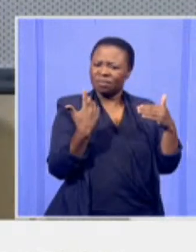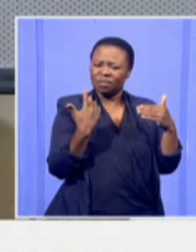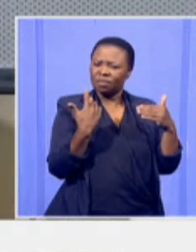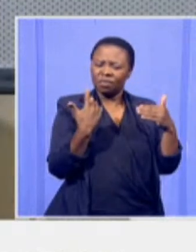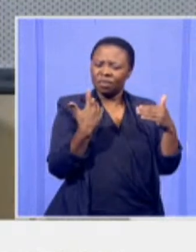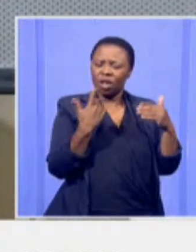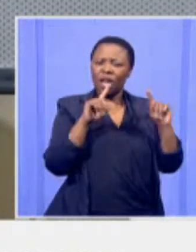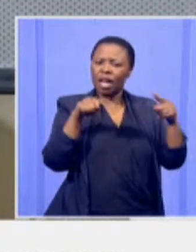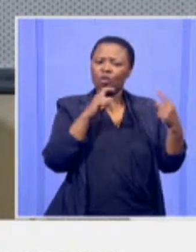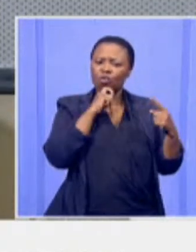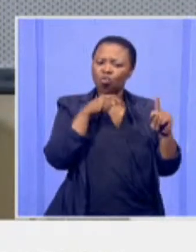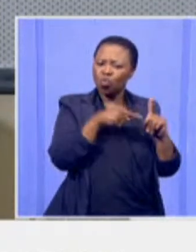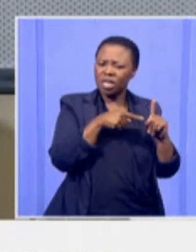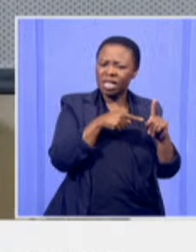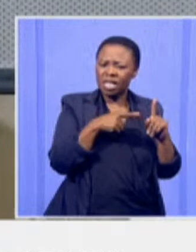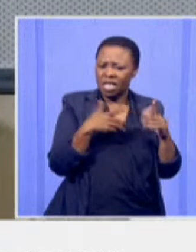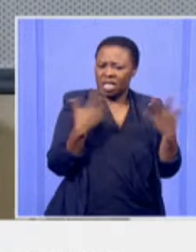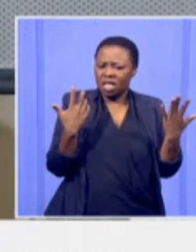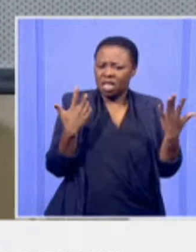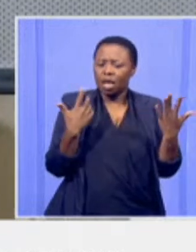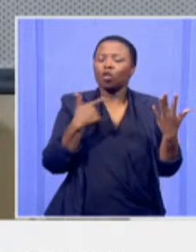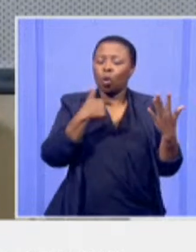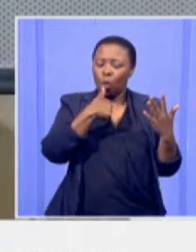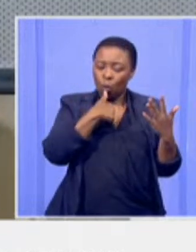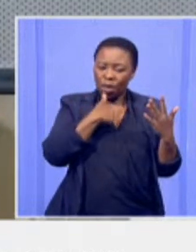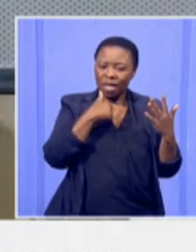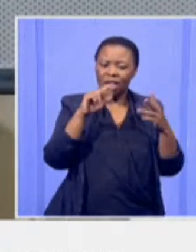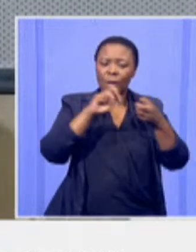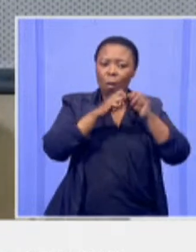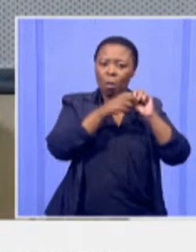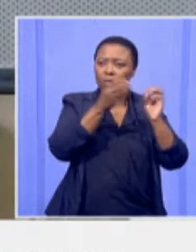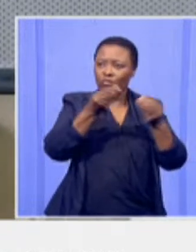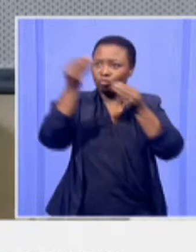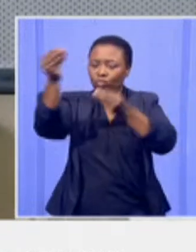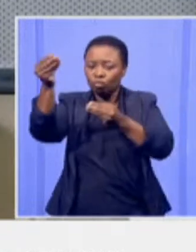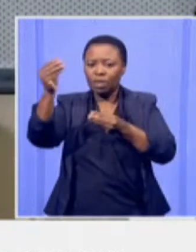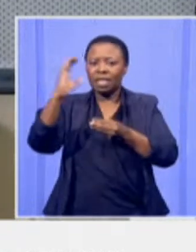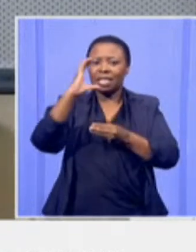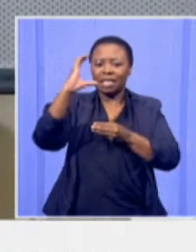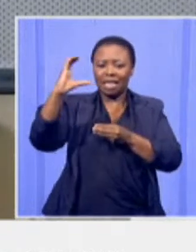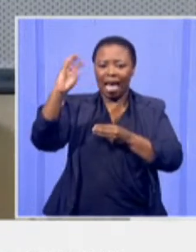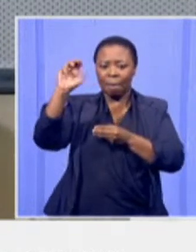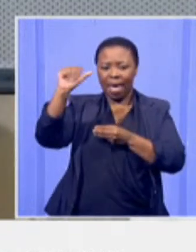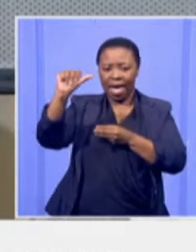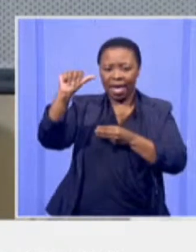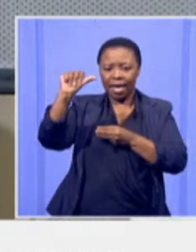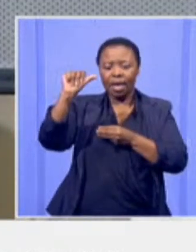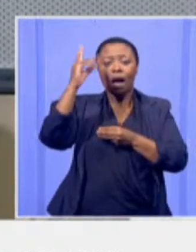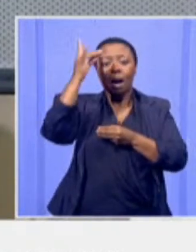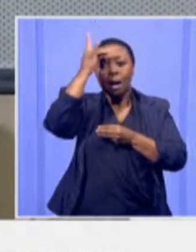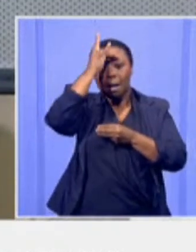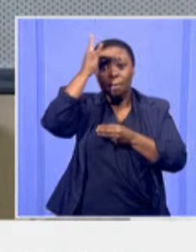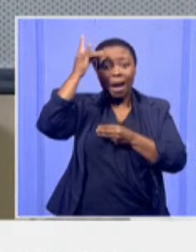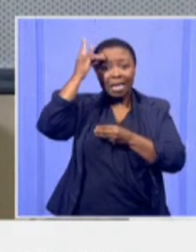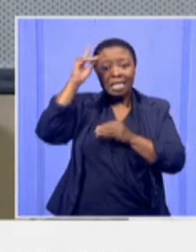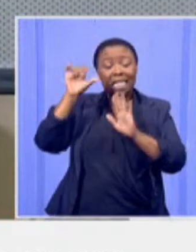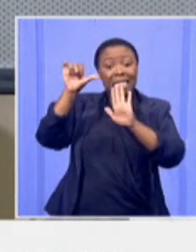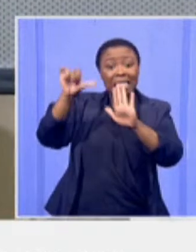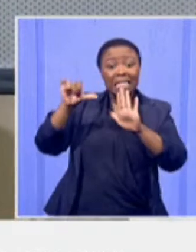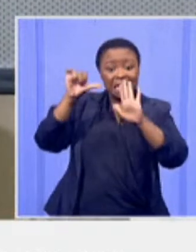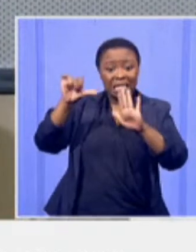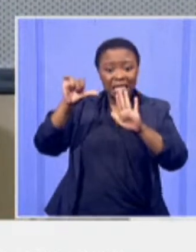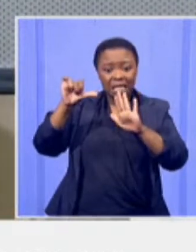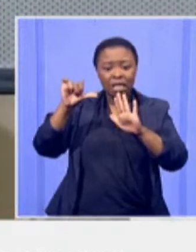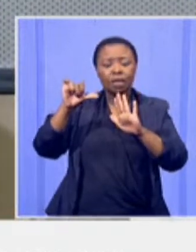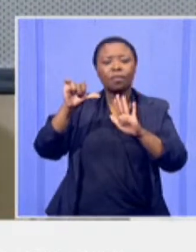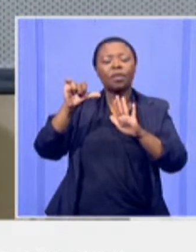So we deadlocked on those bases. We referred the matter to the CCMA. As we speak, on the 16th of March, there will be a showdown between us and Wits management at the